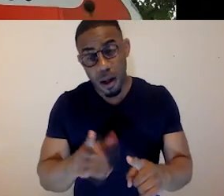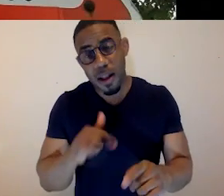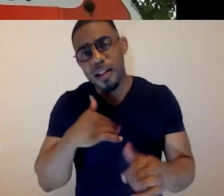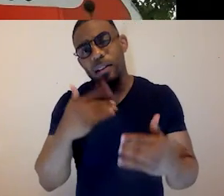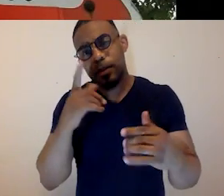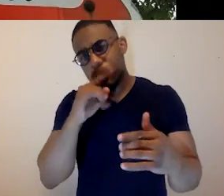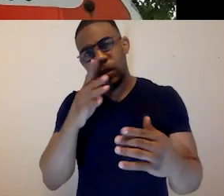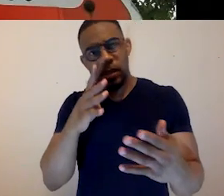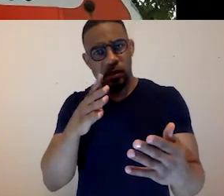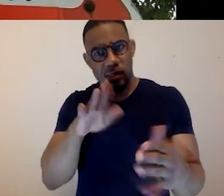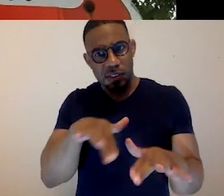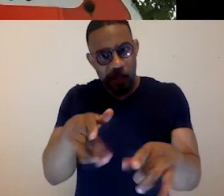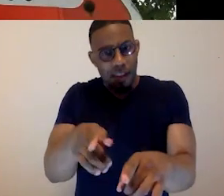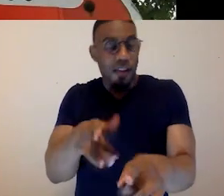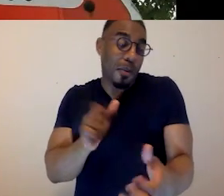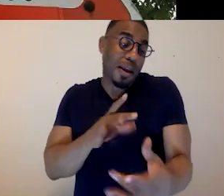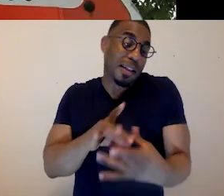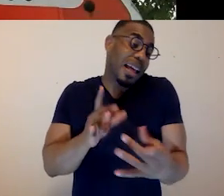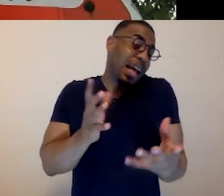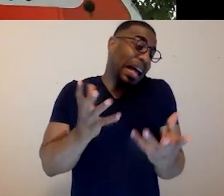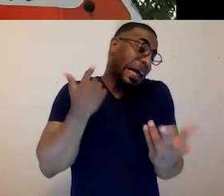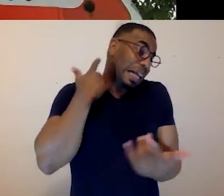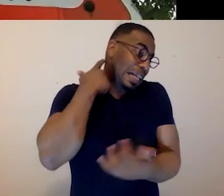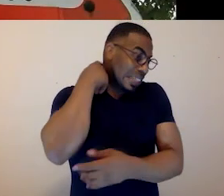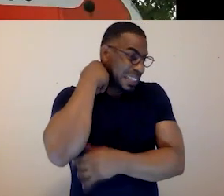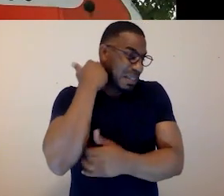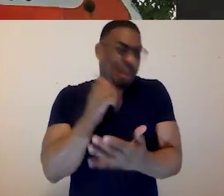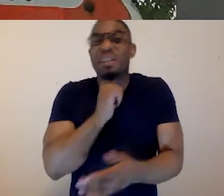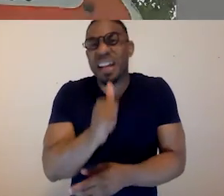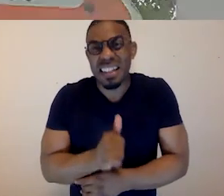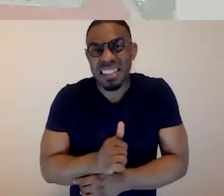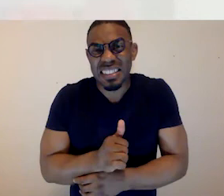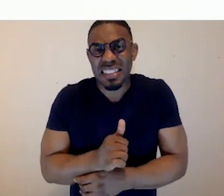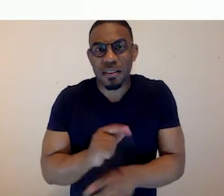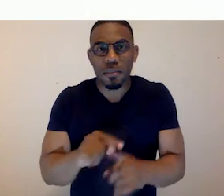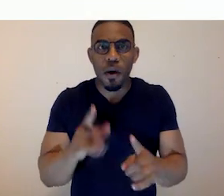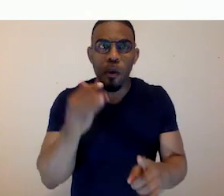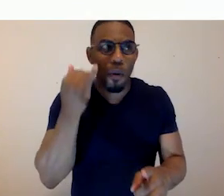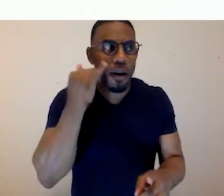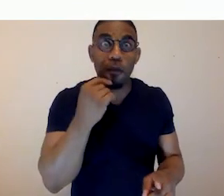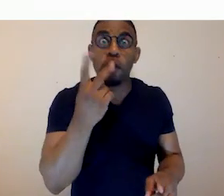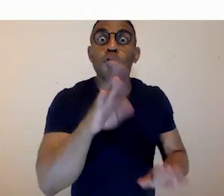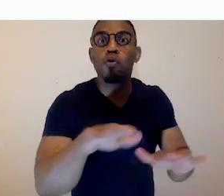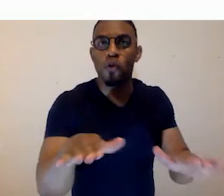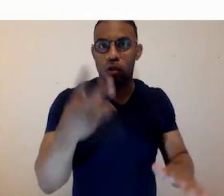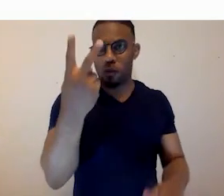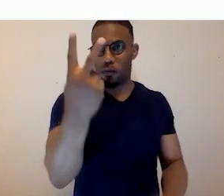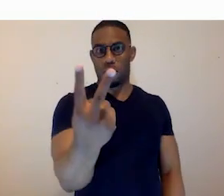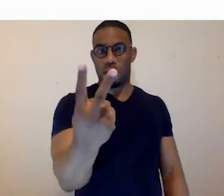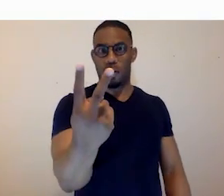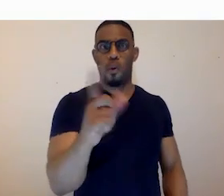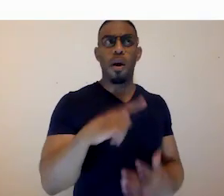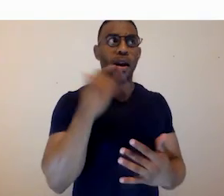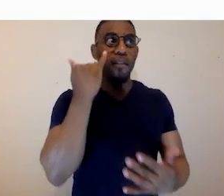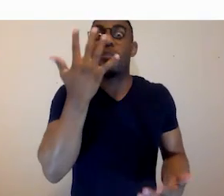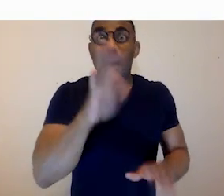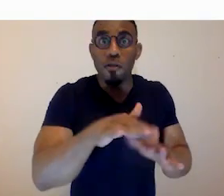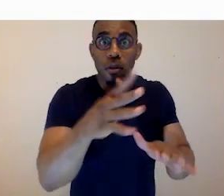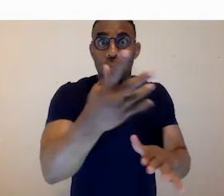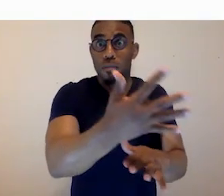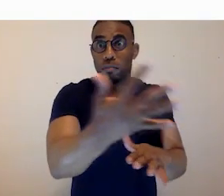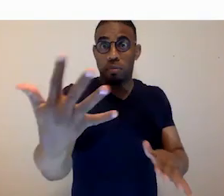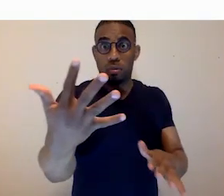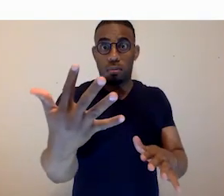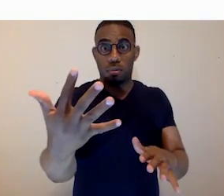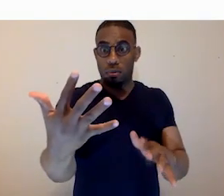there is a child there. And you might say, maybe not. But what if there are 2 children in front of the car? Or what if there are 5 children in front of the